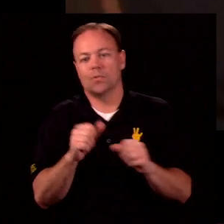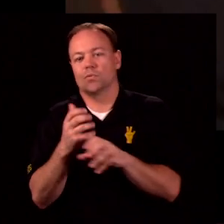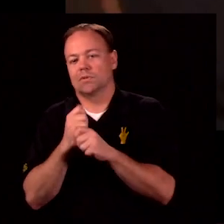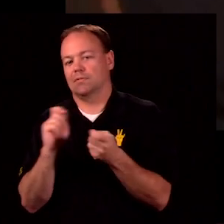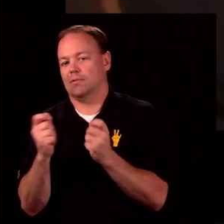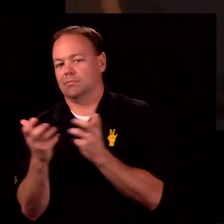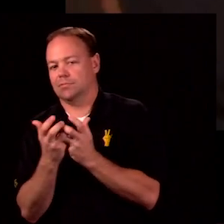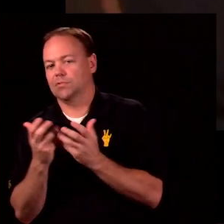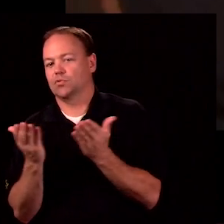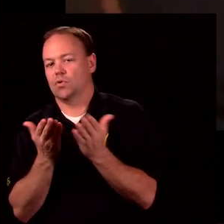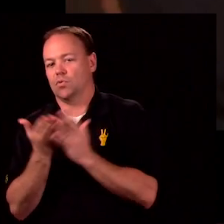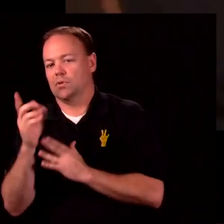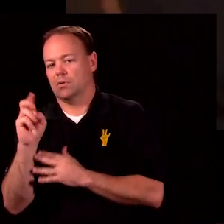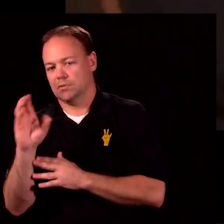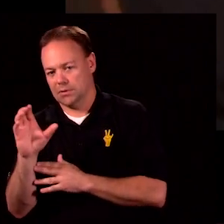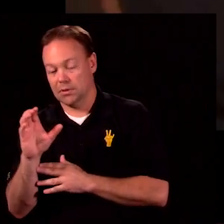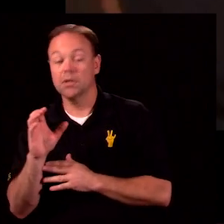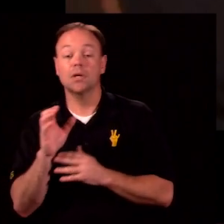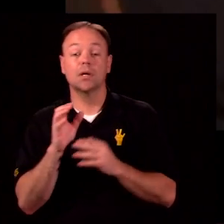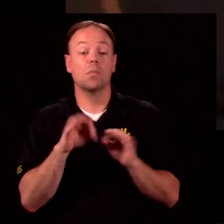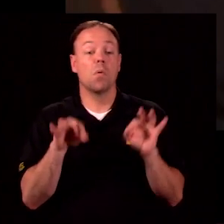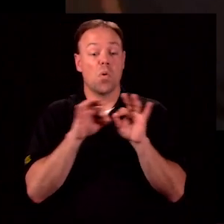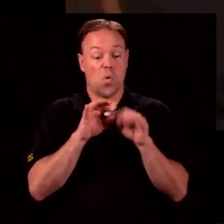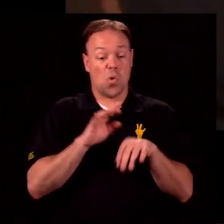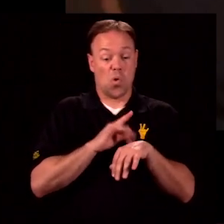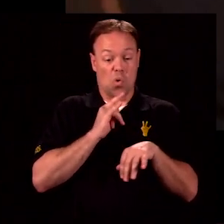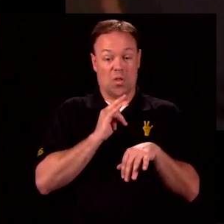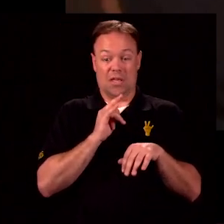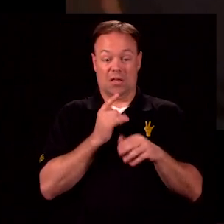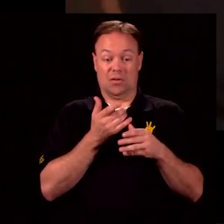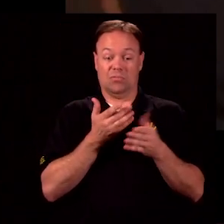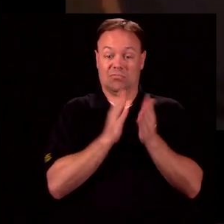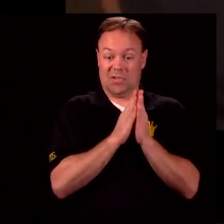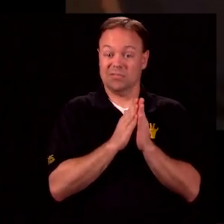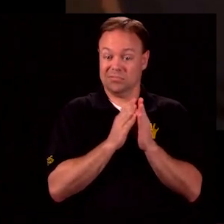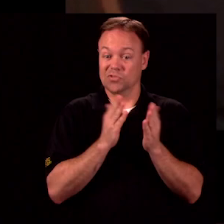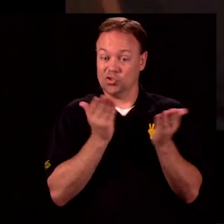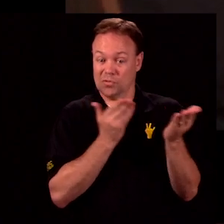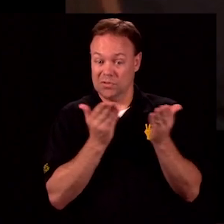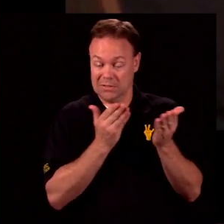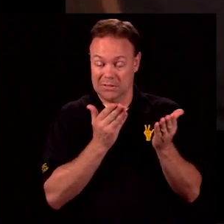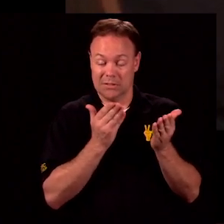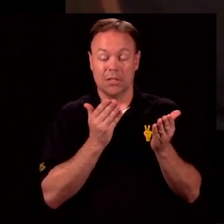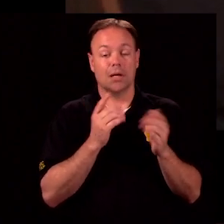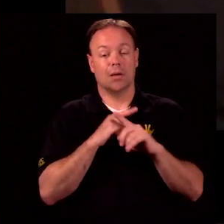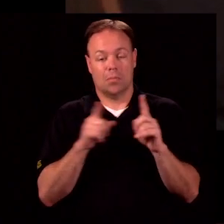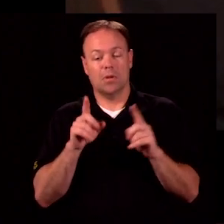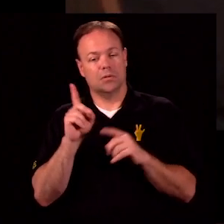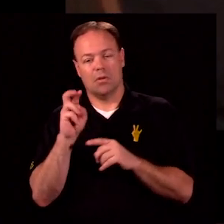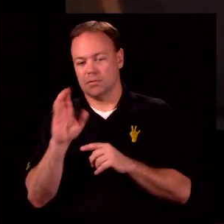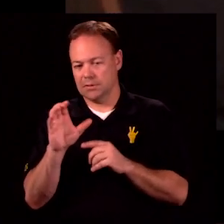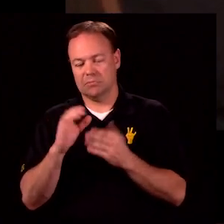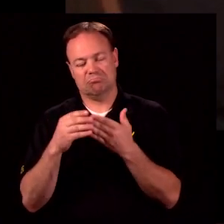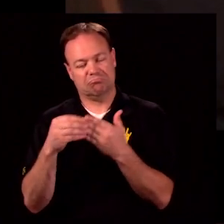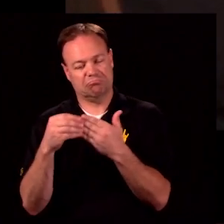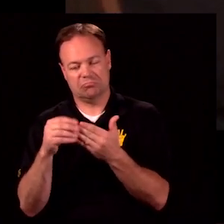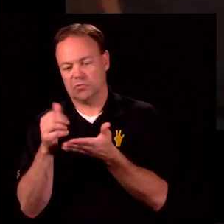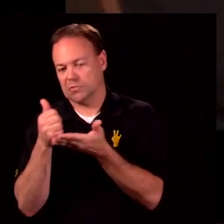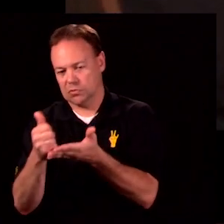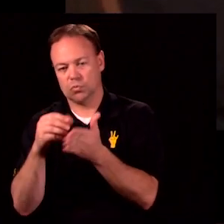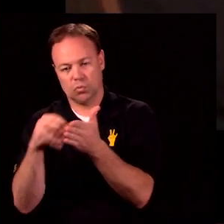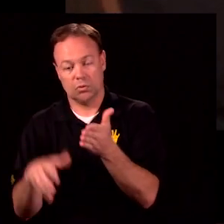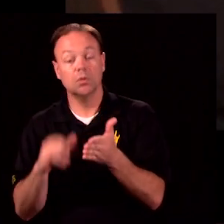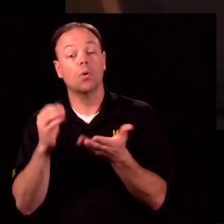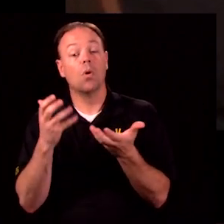out DRC assistance early each semester, the DRC is very flexible when assisting students. If you wish